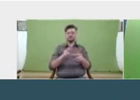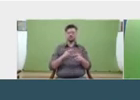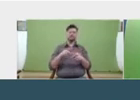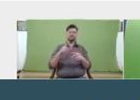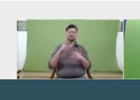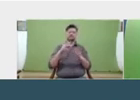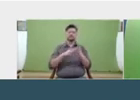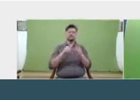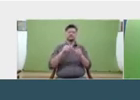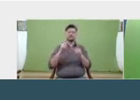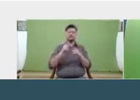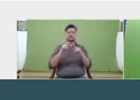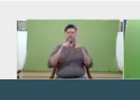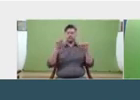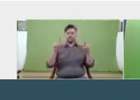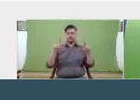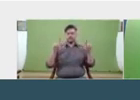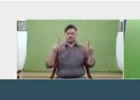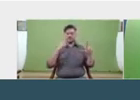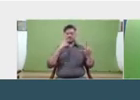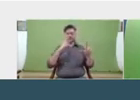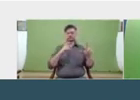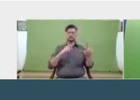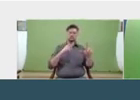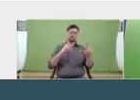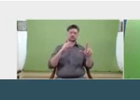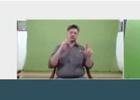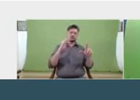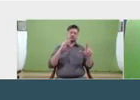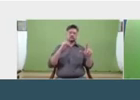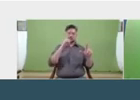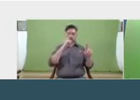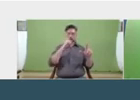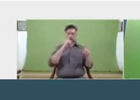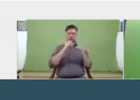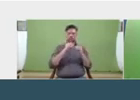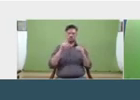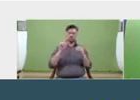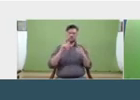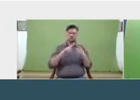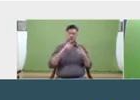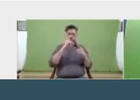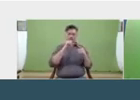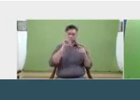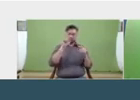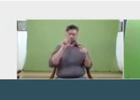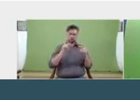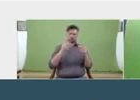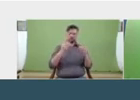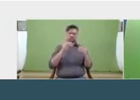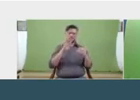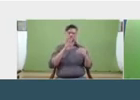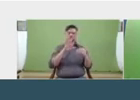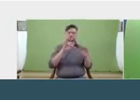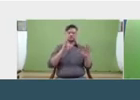you can see lots of blue points and there in fact 564 blue points all across the world which where